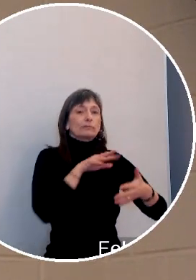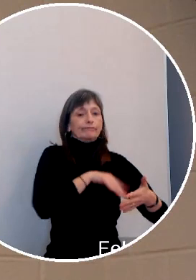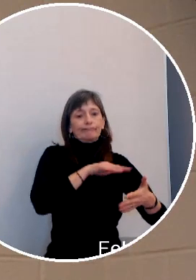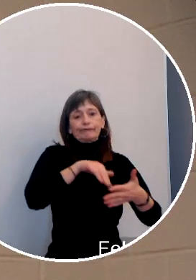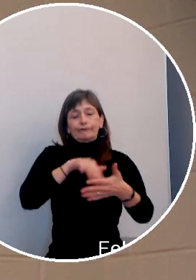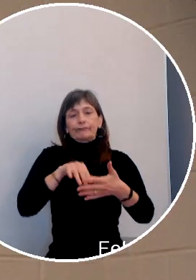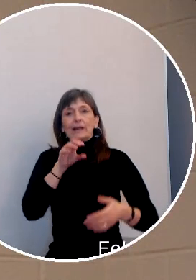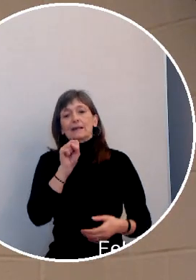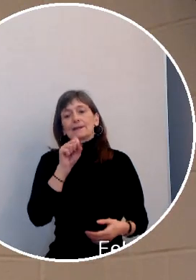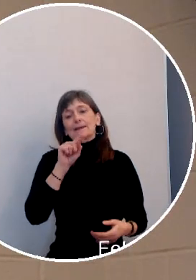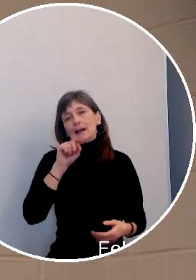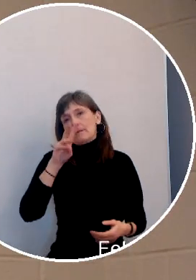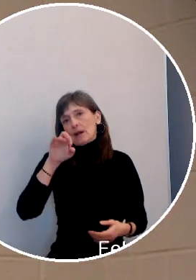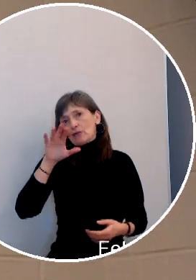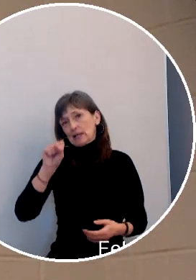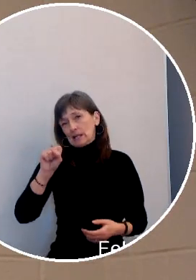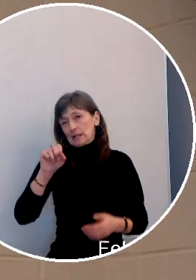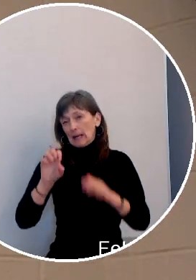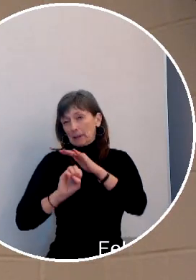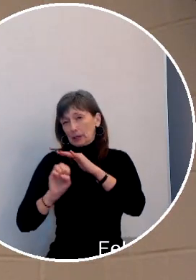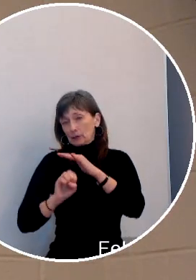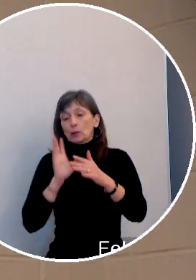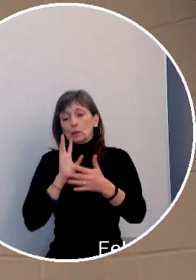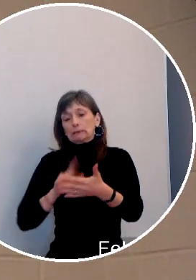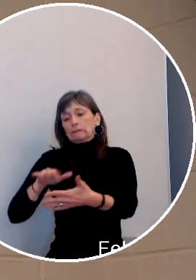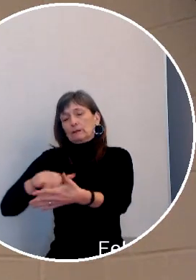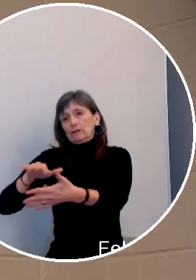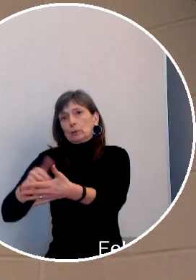of St. Mary's Elementary.